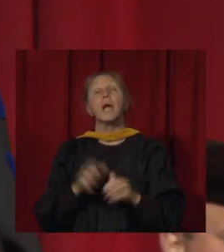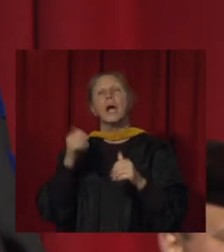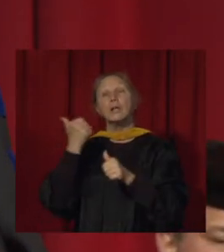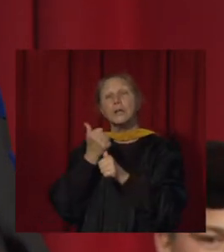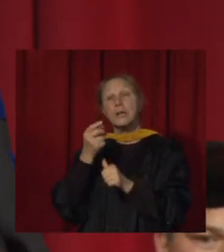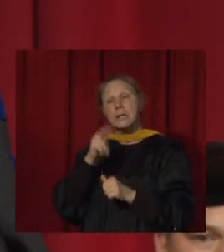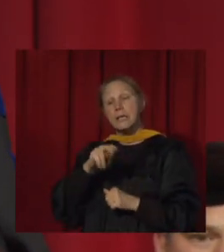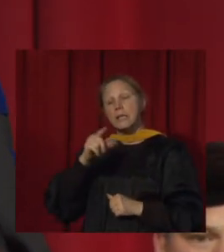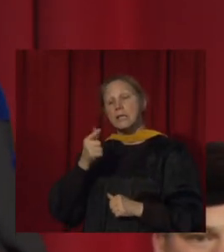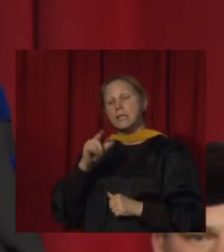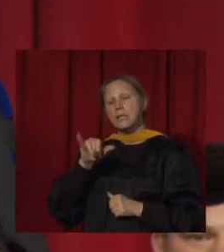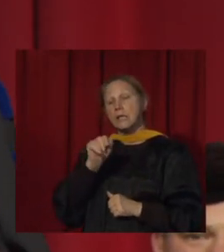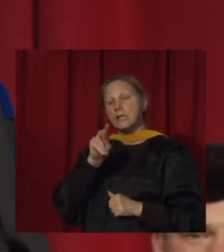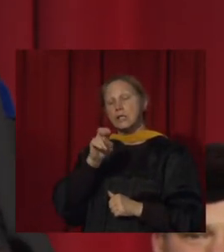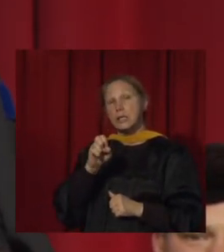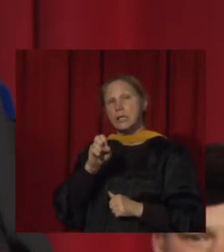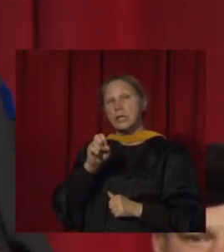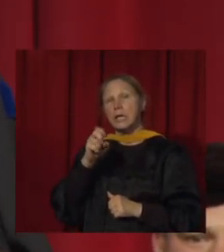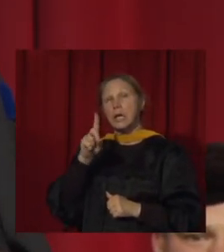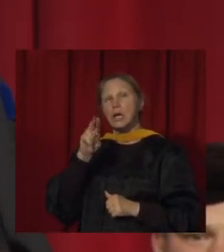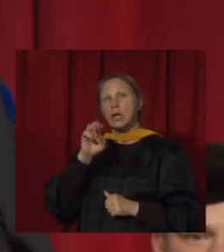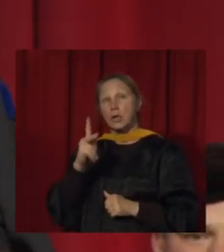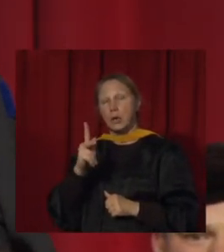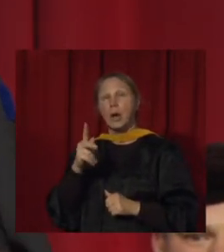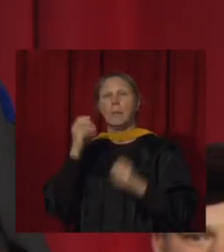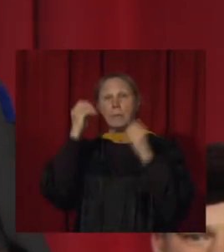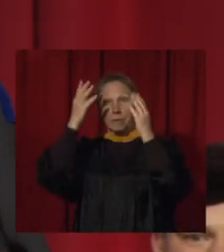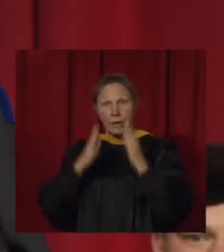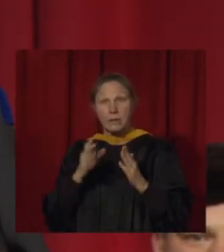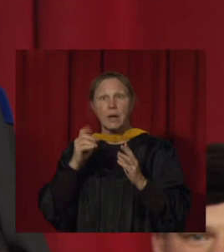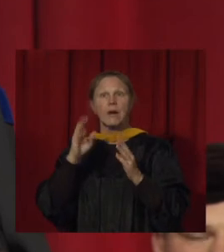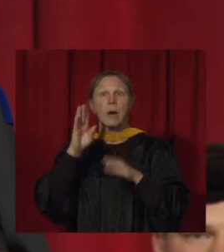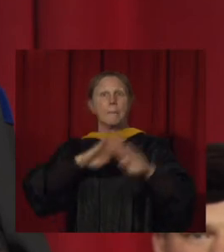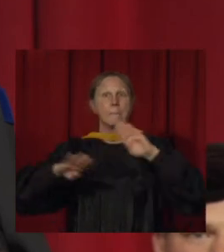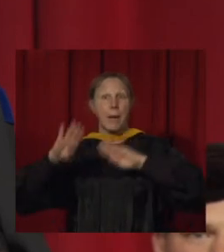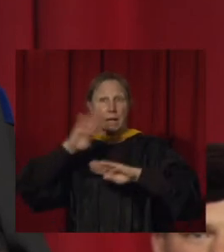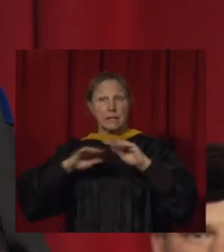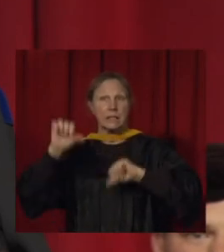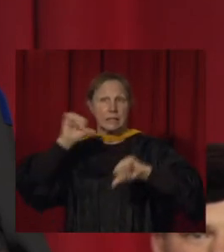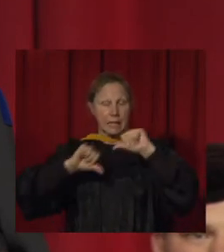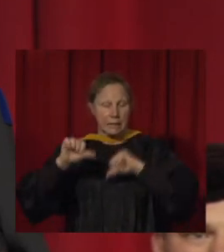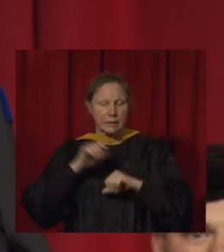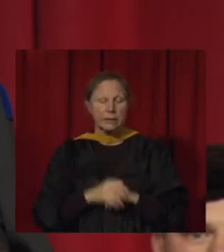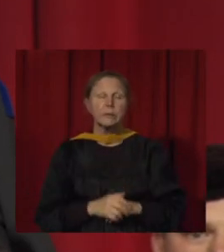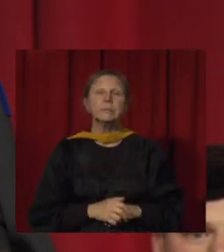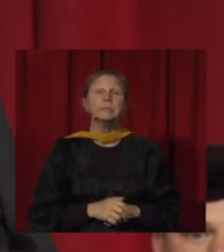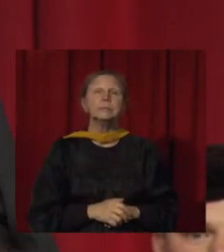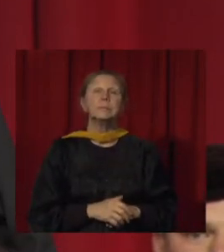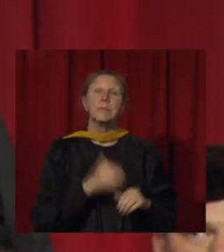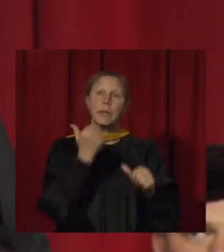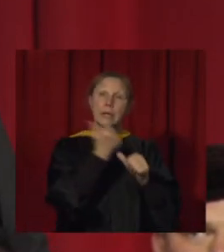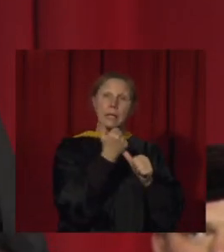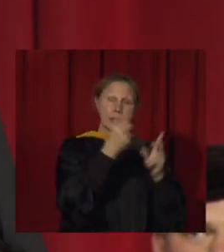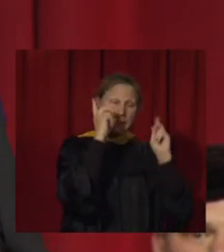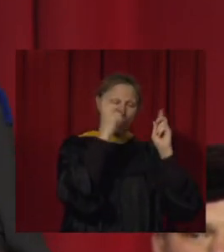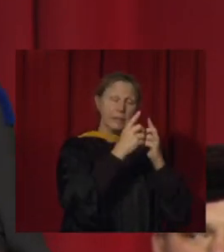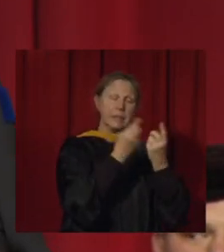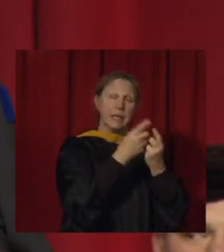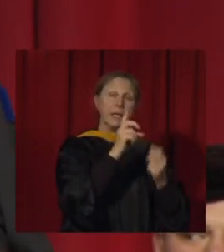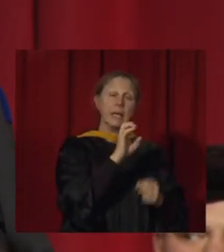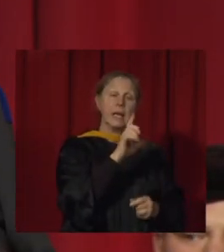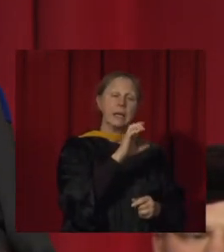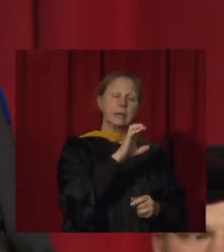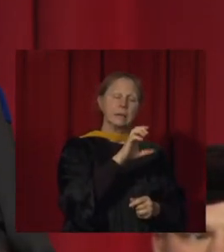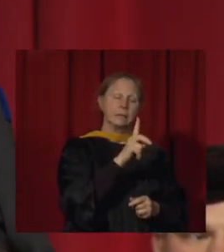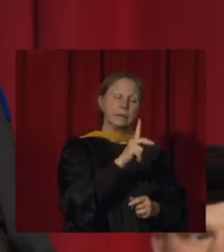Associate Dean Janine Dirkdick, Professor, Department of Biological Sciences. Associate Dean Calvin